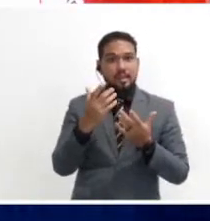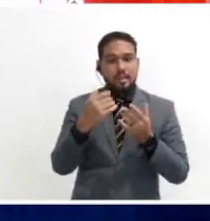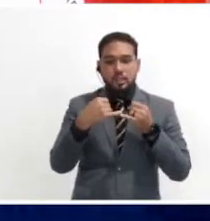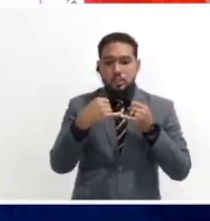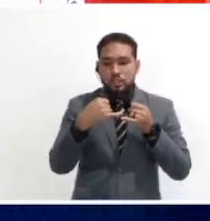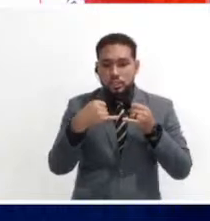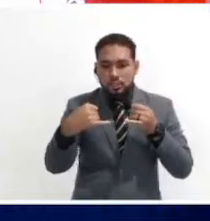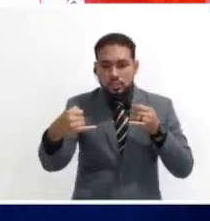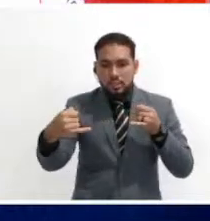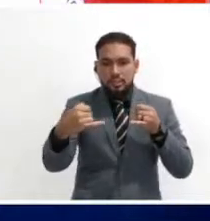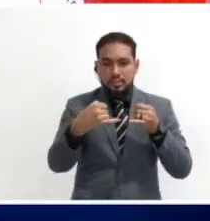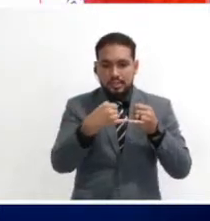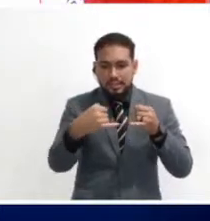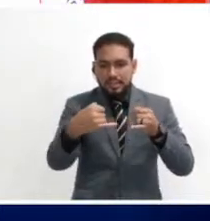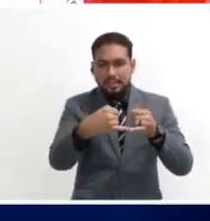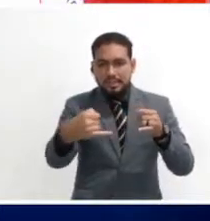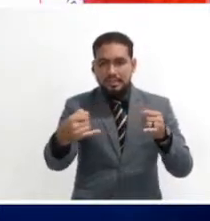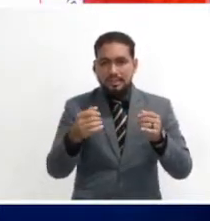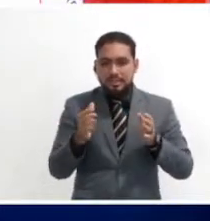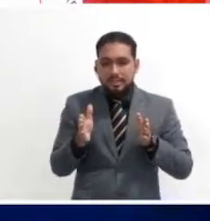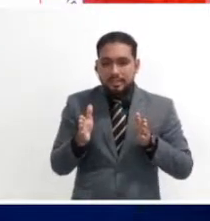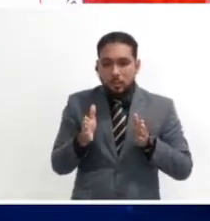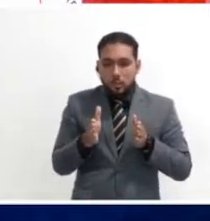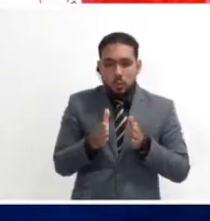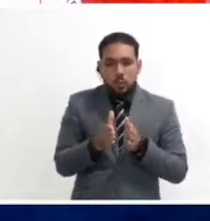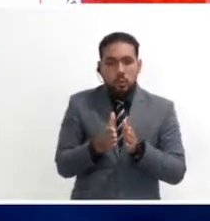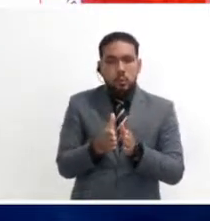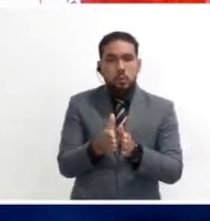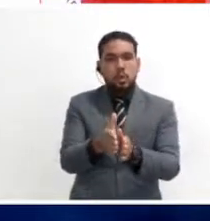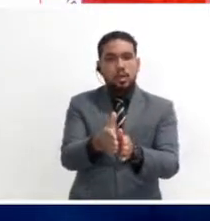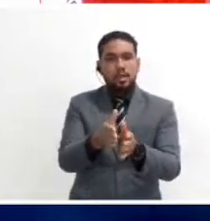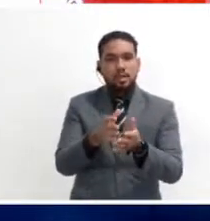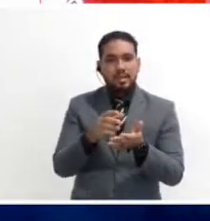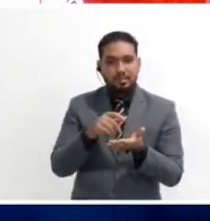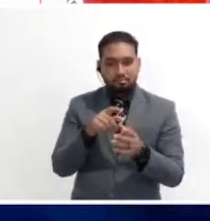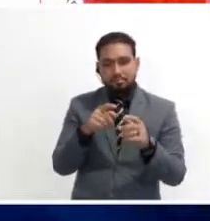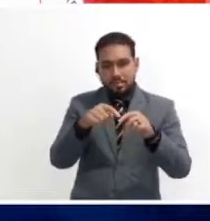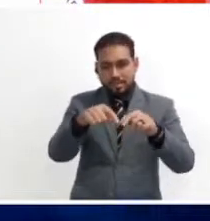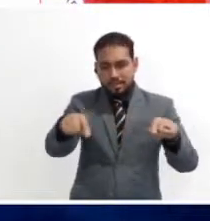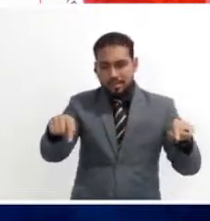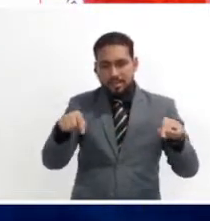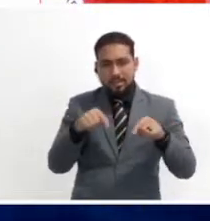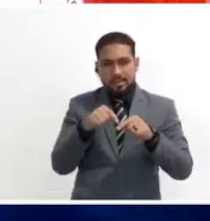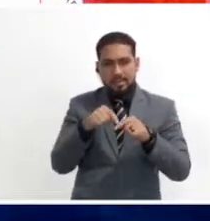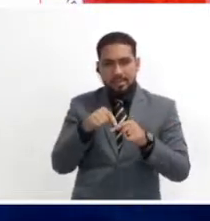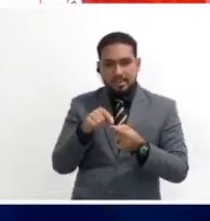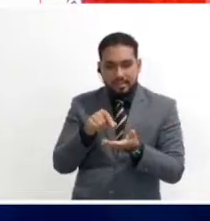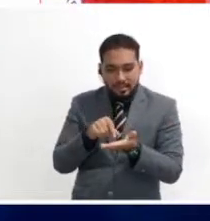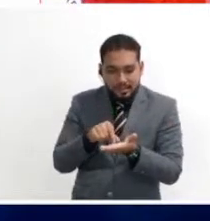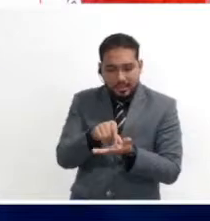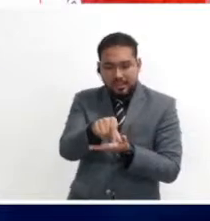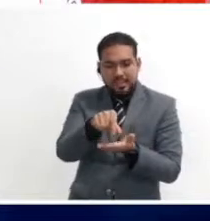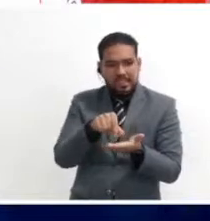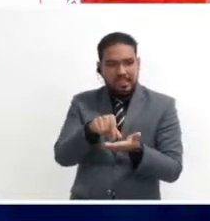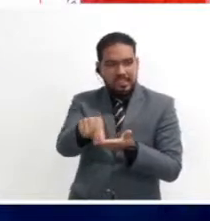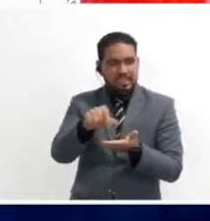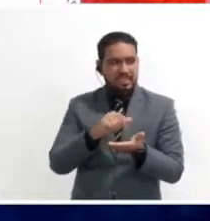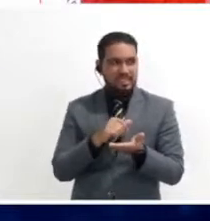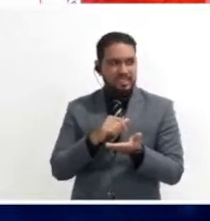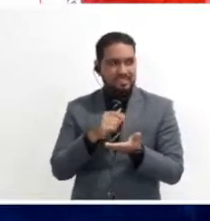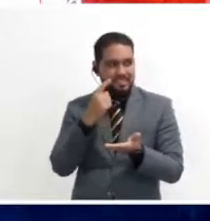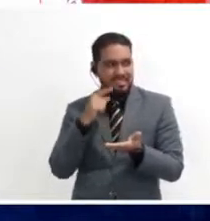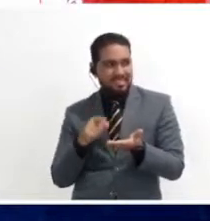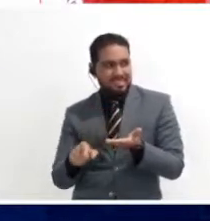micro bumps on the chip that are at 45 micron pitch, and then on the bottom side of the interposer we're at